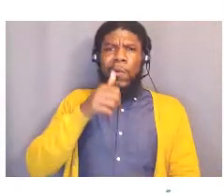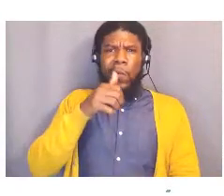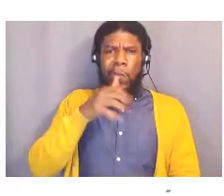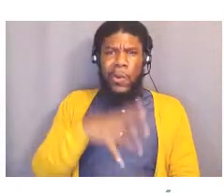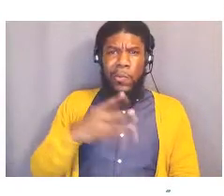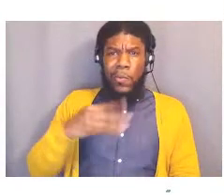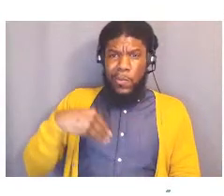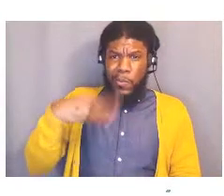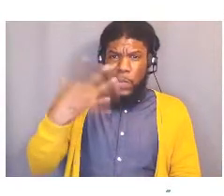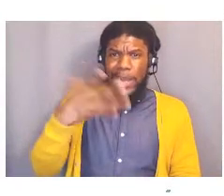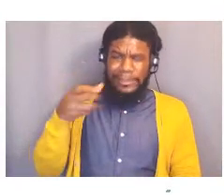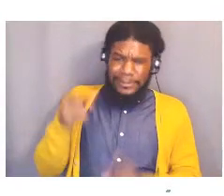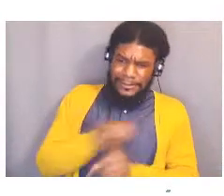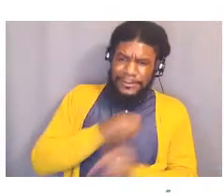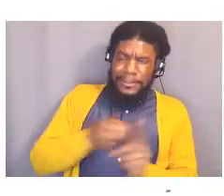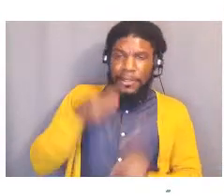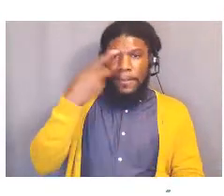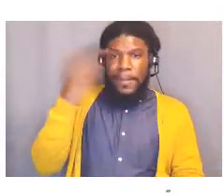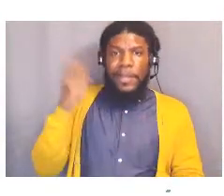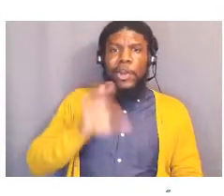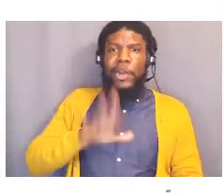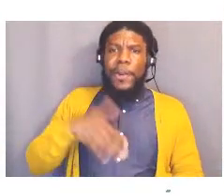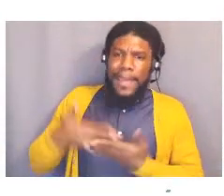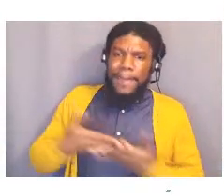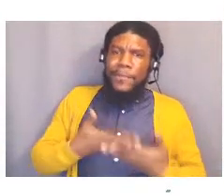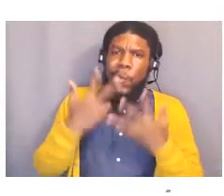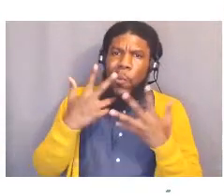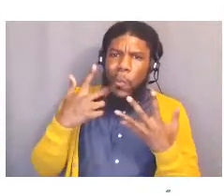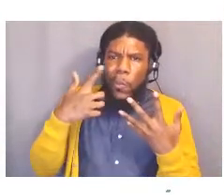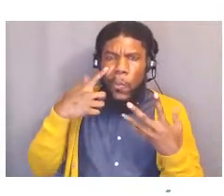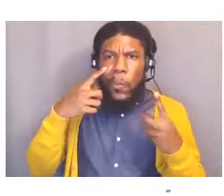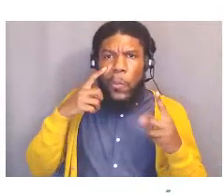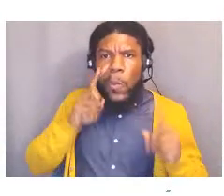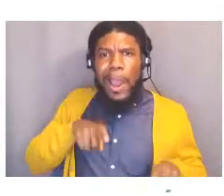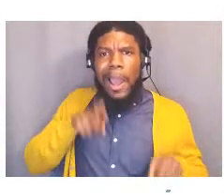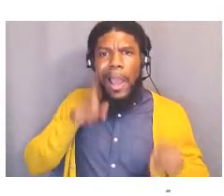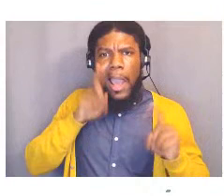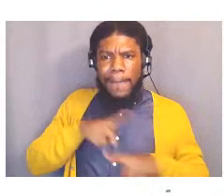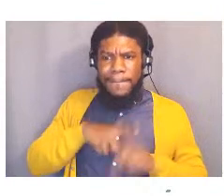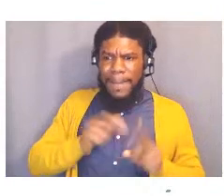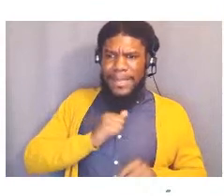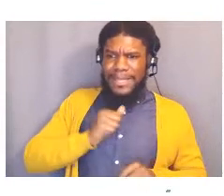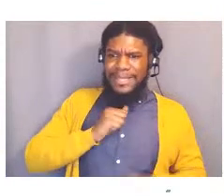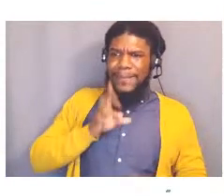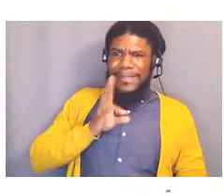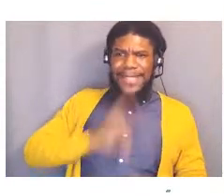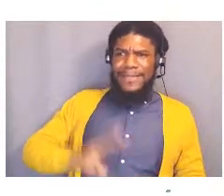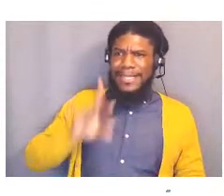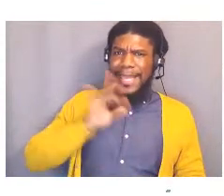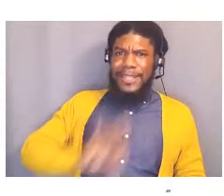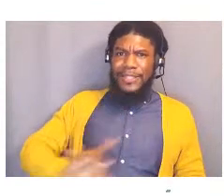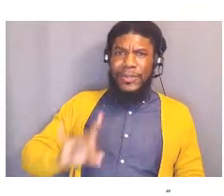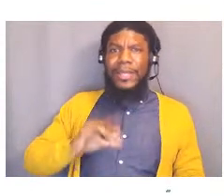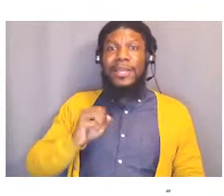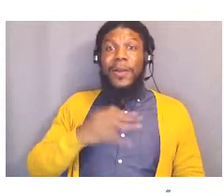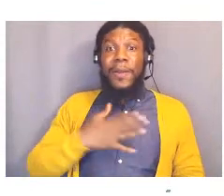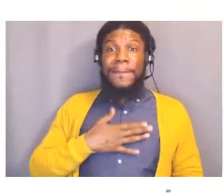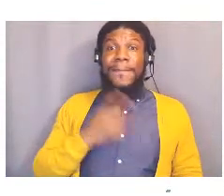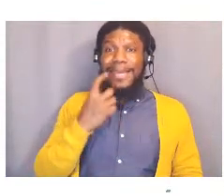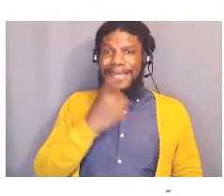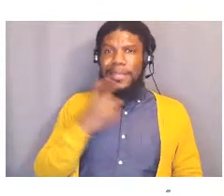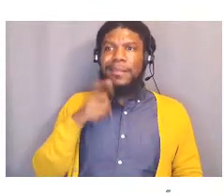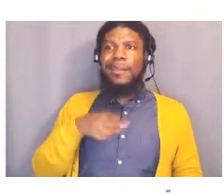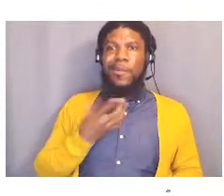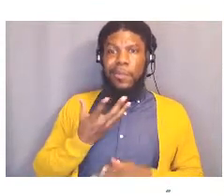cry. I was just a baby myself, only about 7-8 years old. My teeth was missing. That's how come they knowed how old